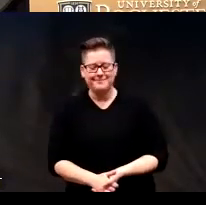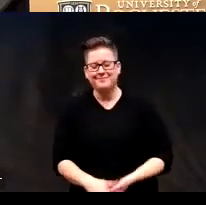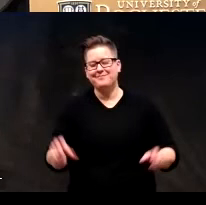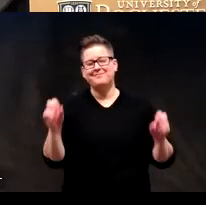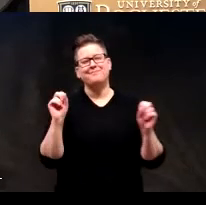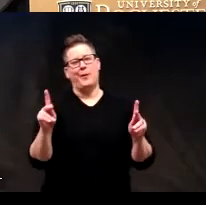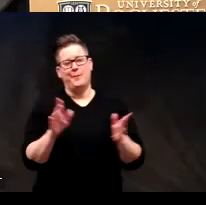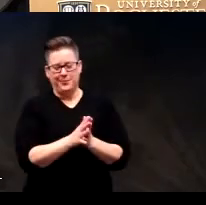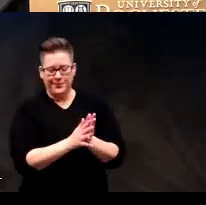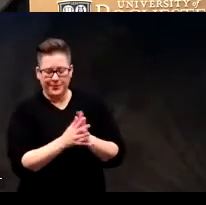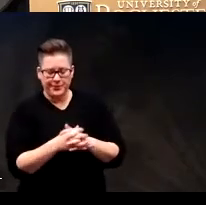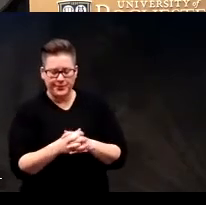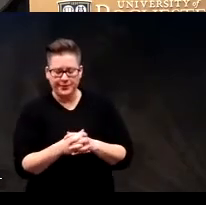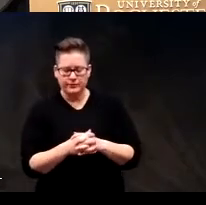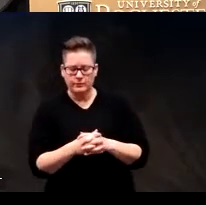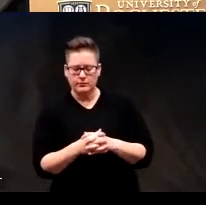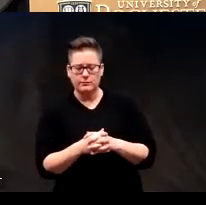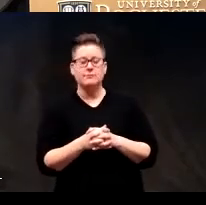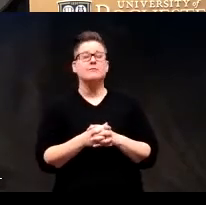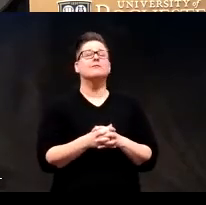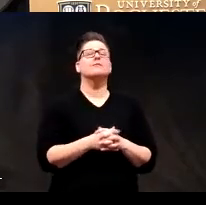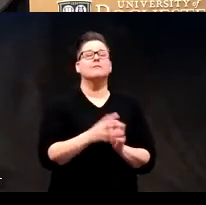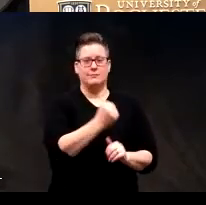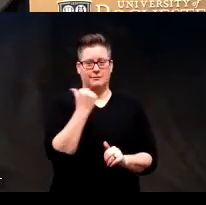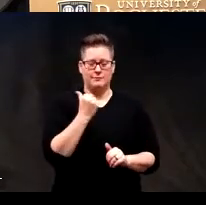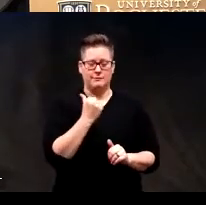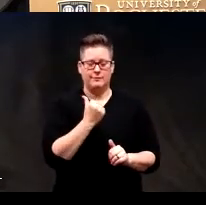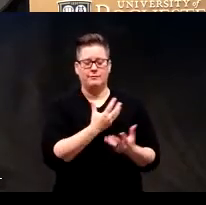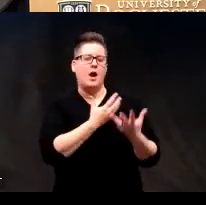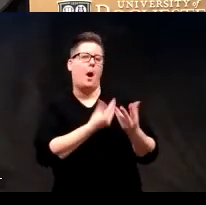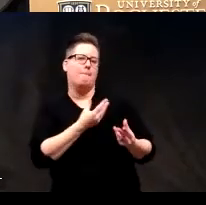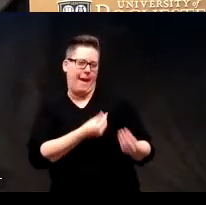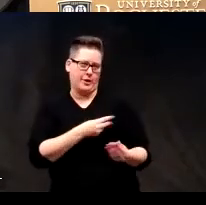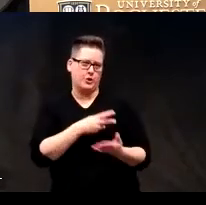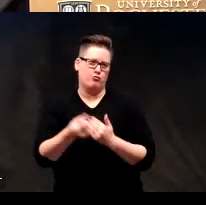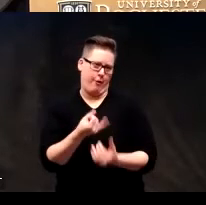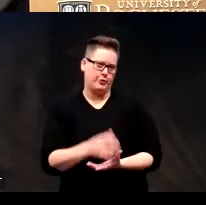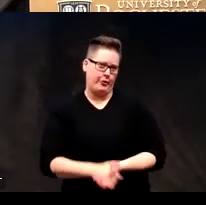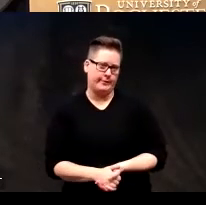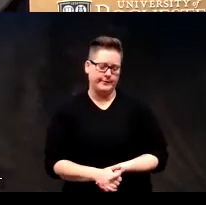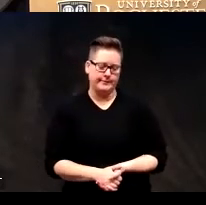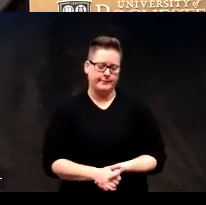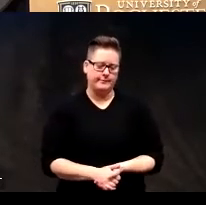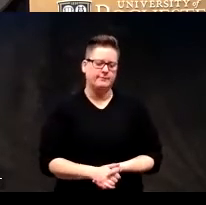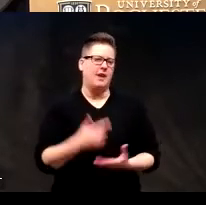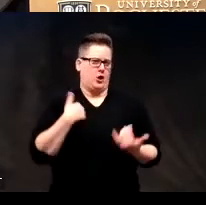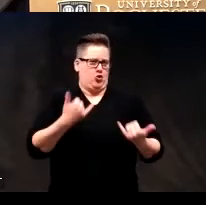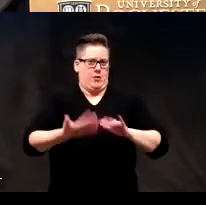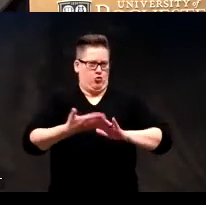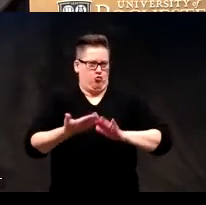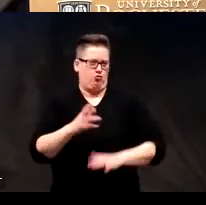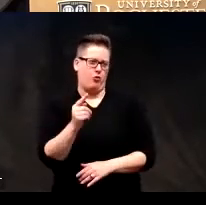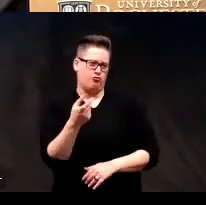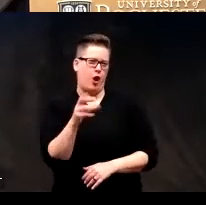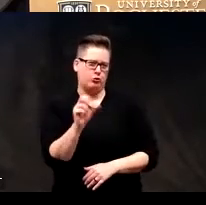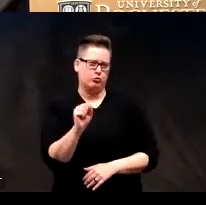Okay, so this is the Compassion Project that I'm currently running at